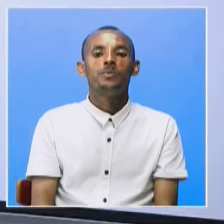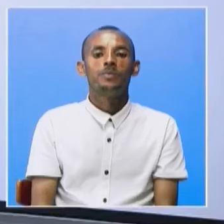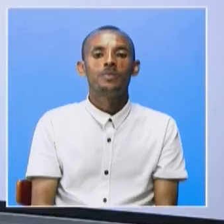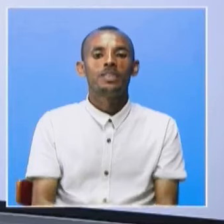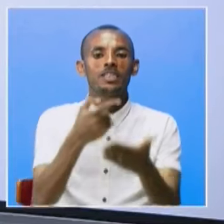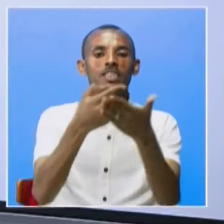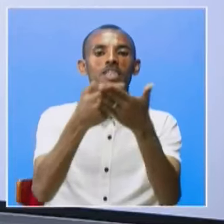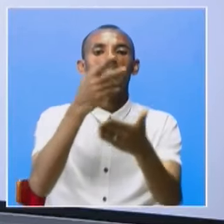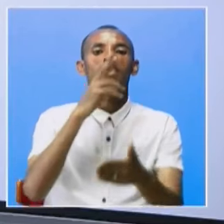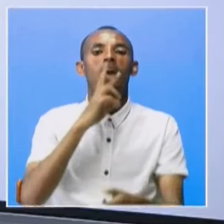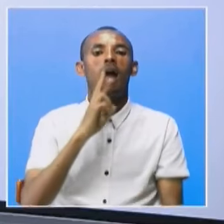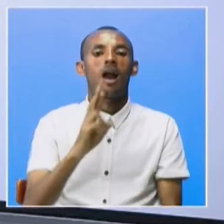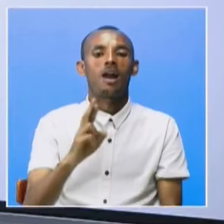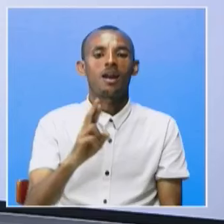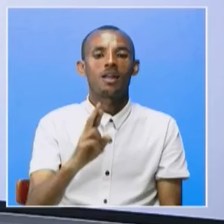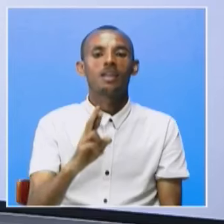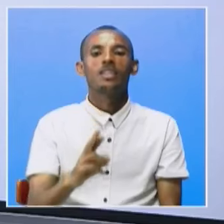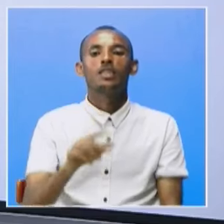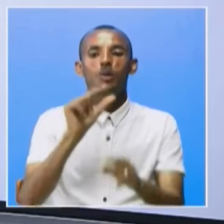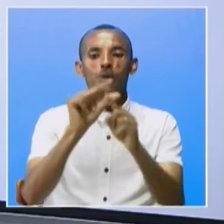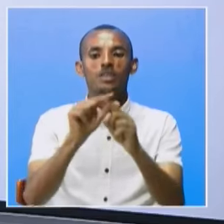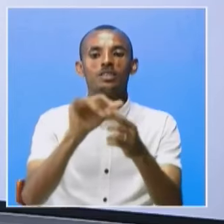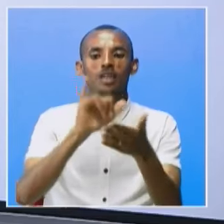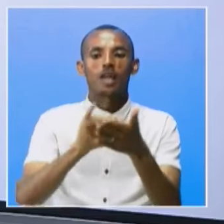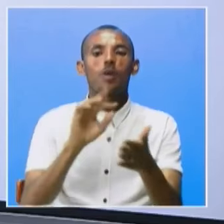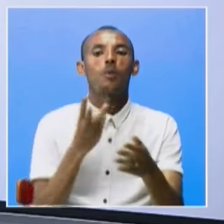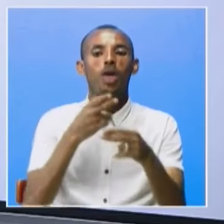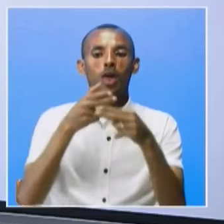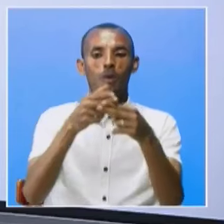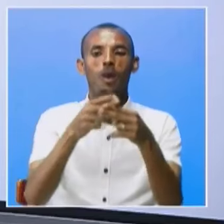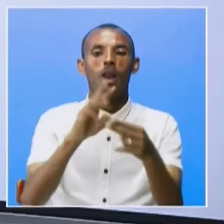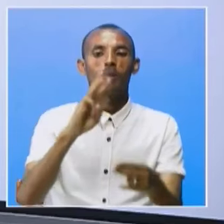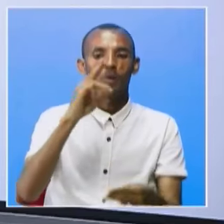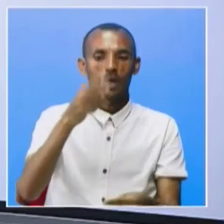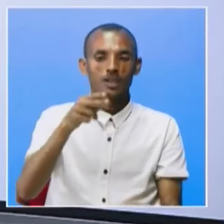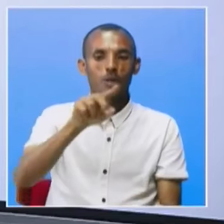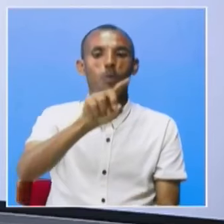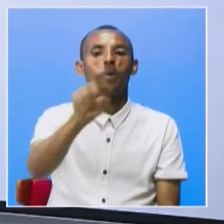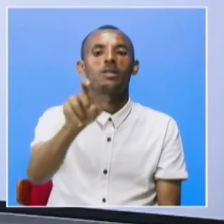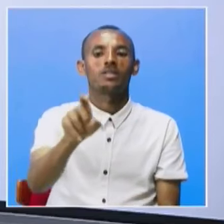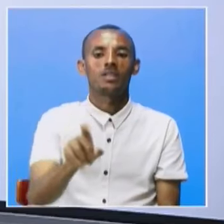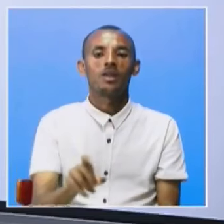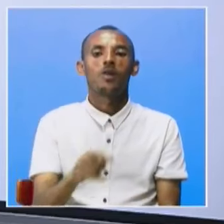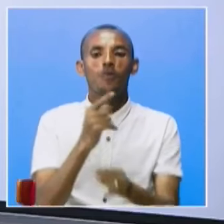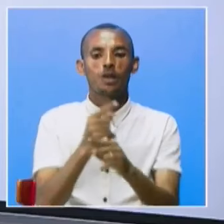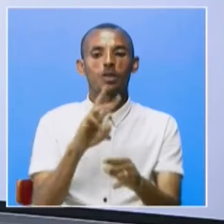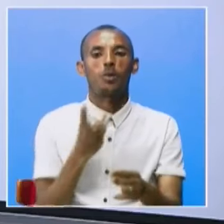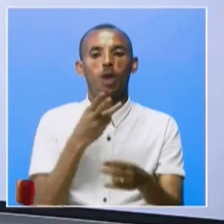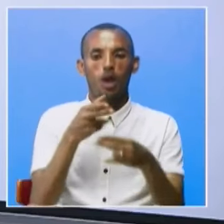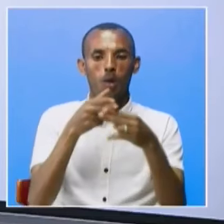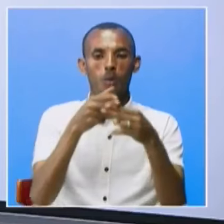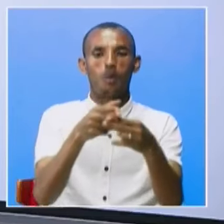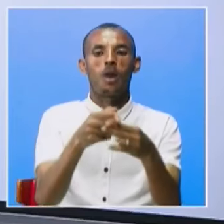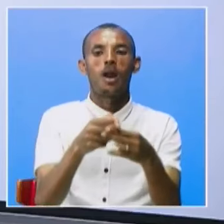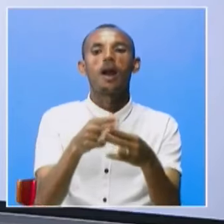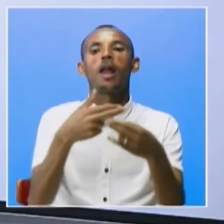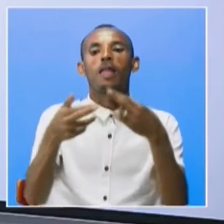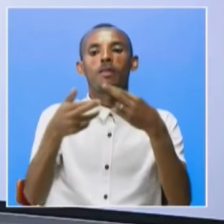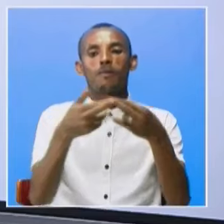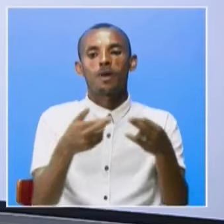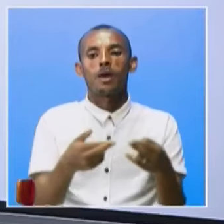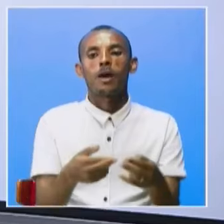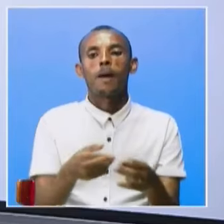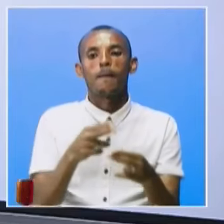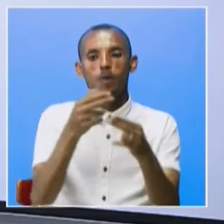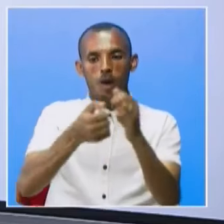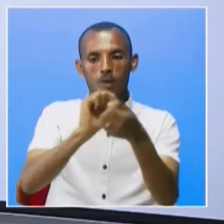These are the words that we call what? WH questions. Of course, we can call them relative pronouns, except this